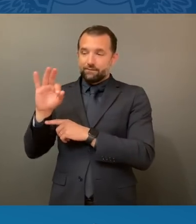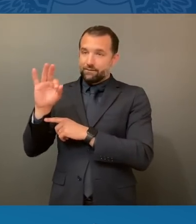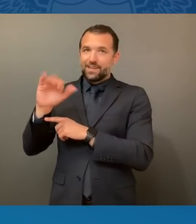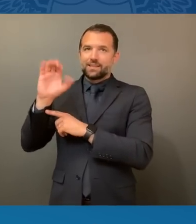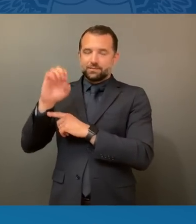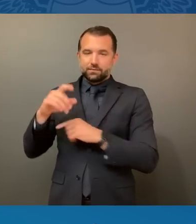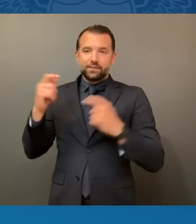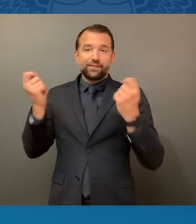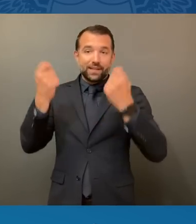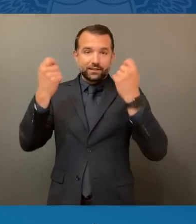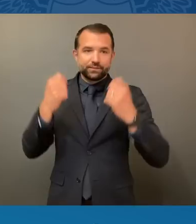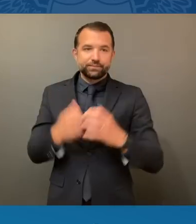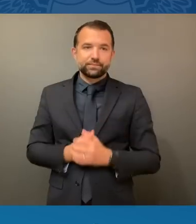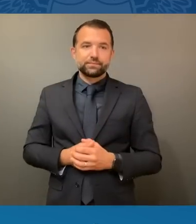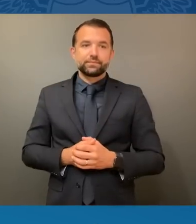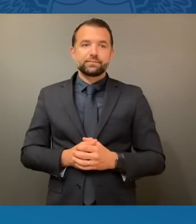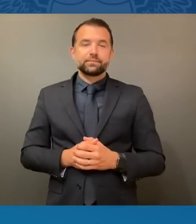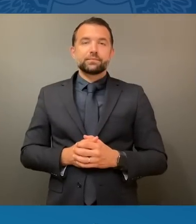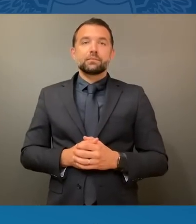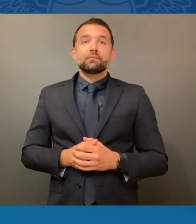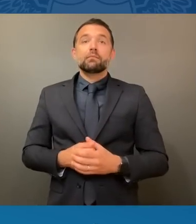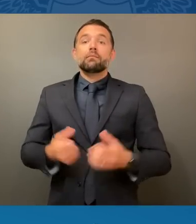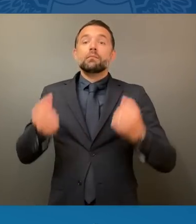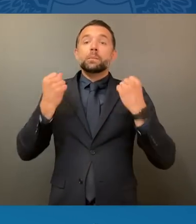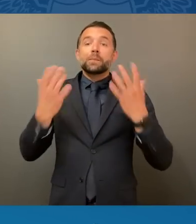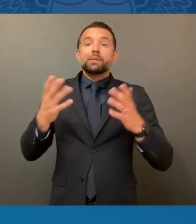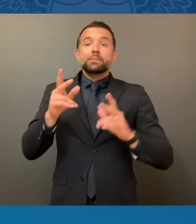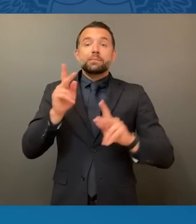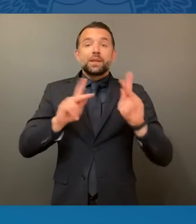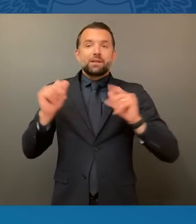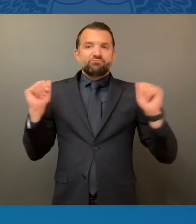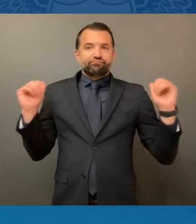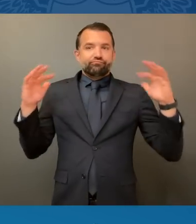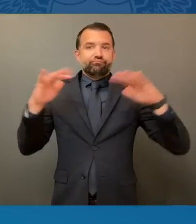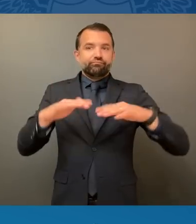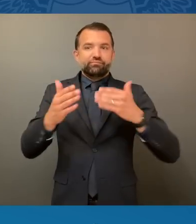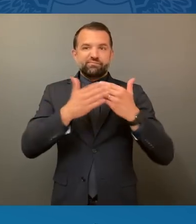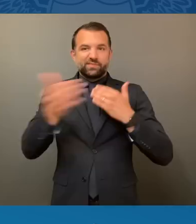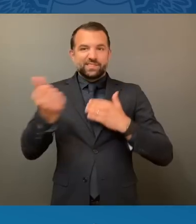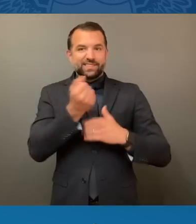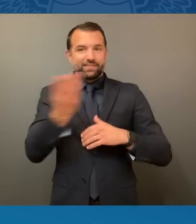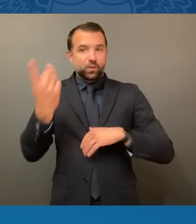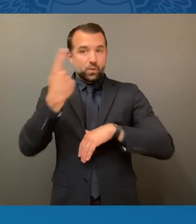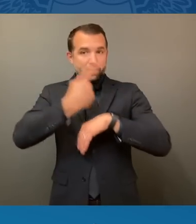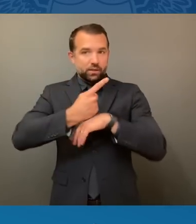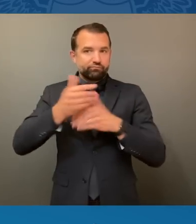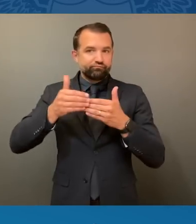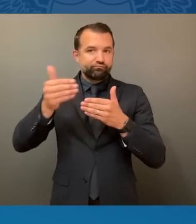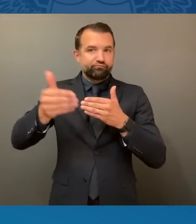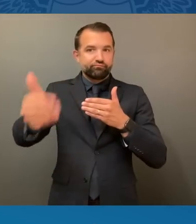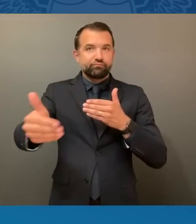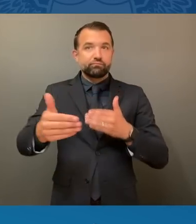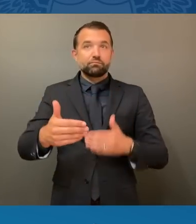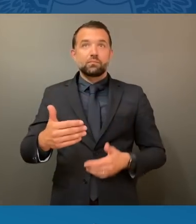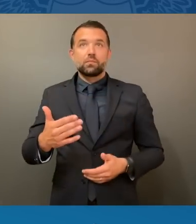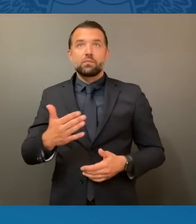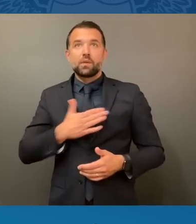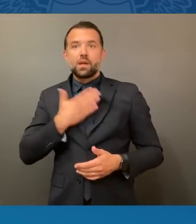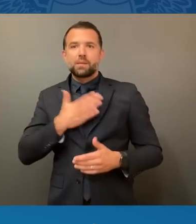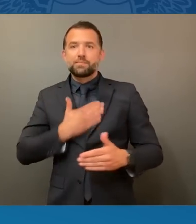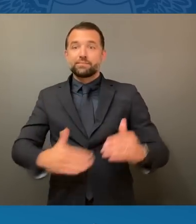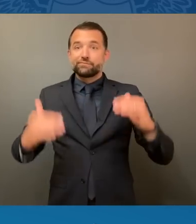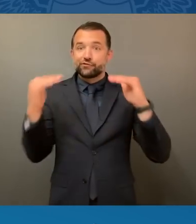days. Joy and justice. Yeah. We also know that as a Black community, it's projected